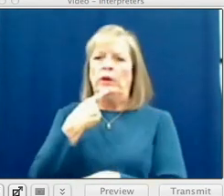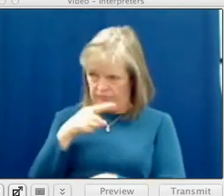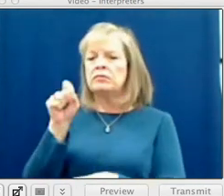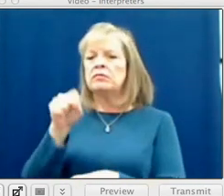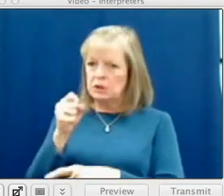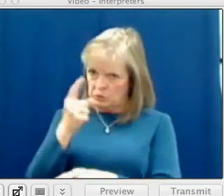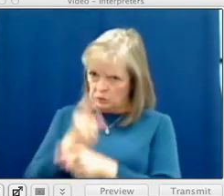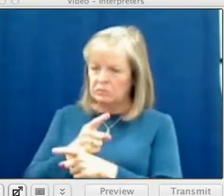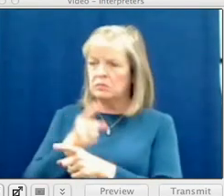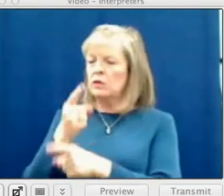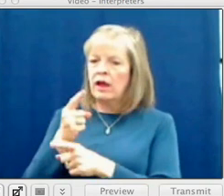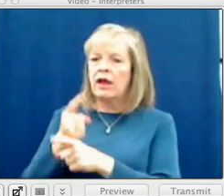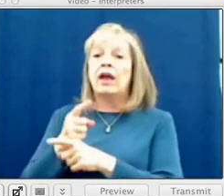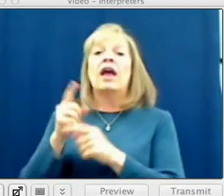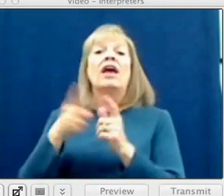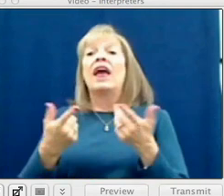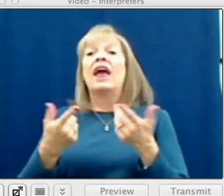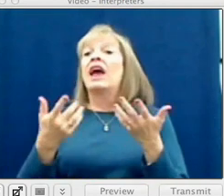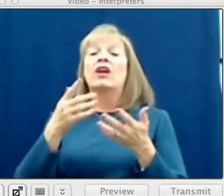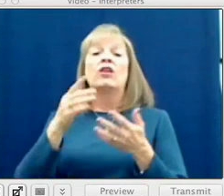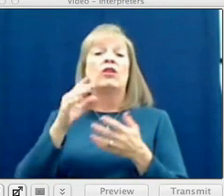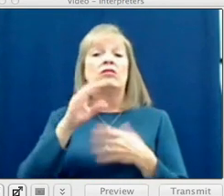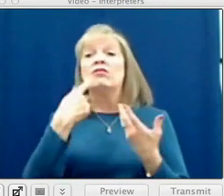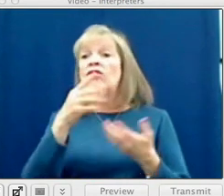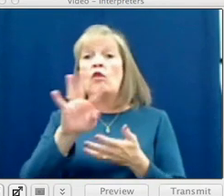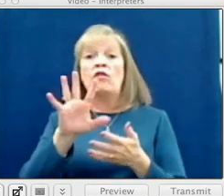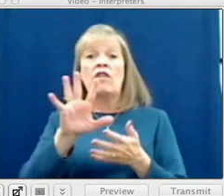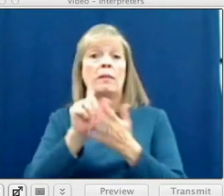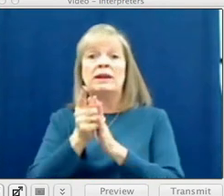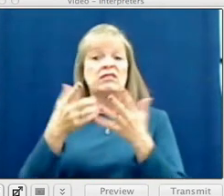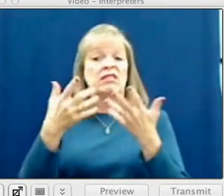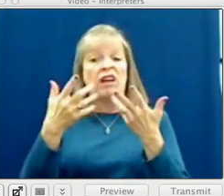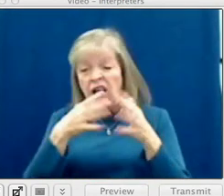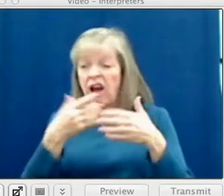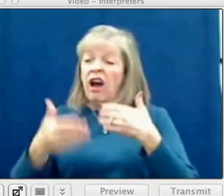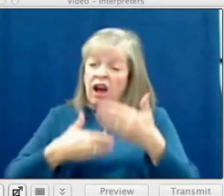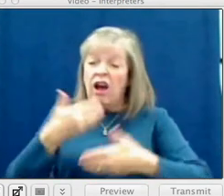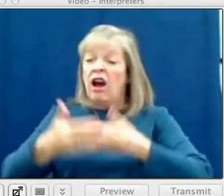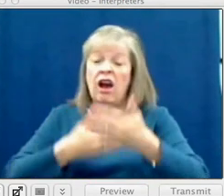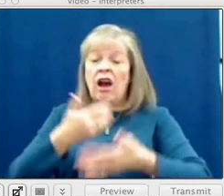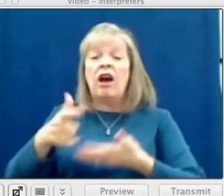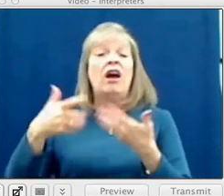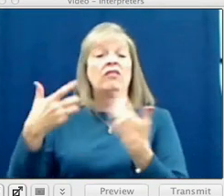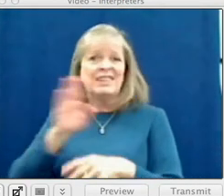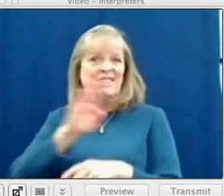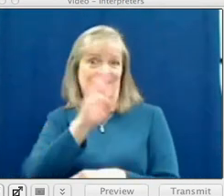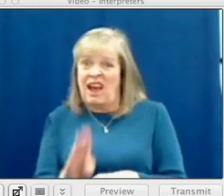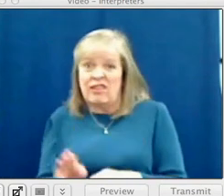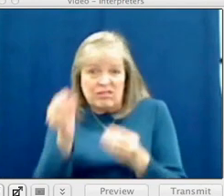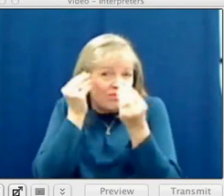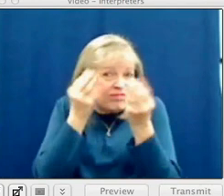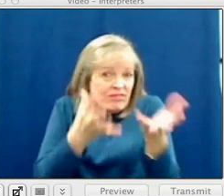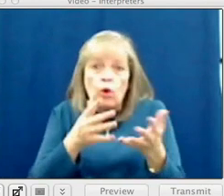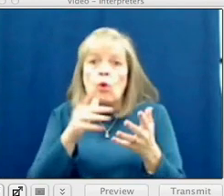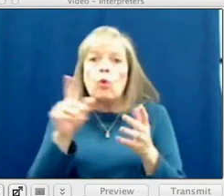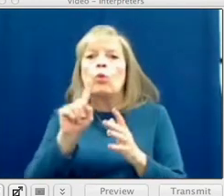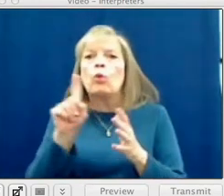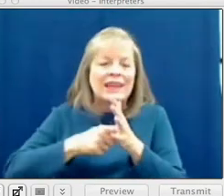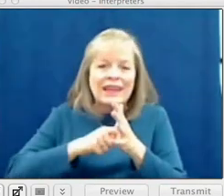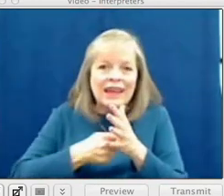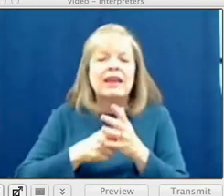which the location of the key was never revealed, the lawyer ordered everybody out of the room, including the interpreters. At that point, the interpreters left and agreed they needed to